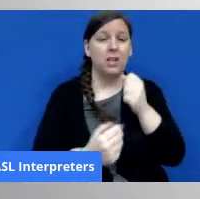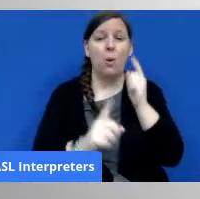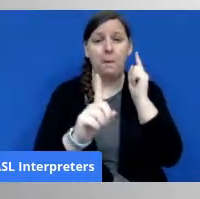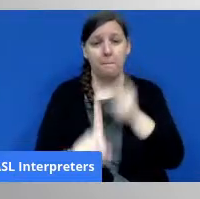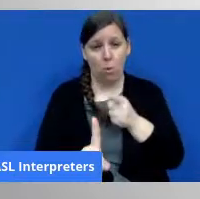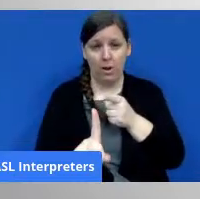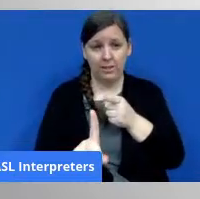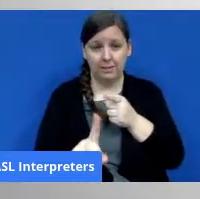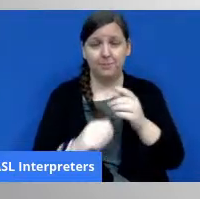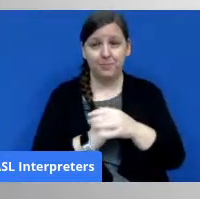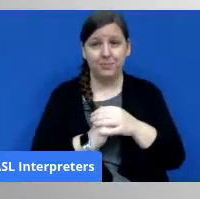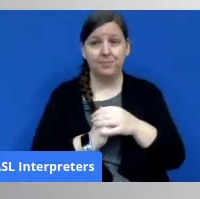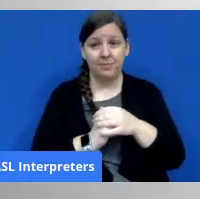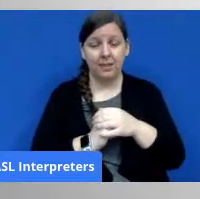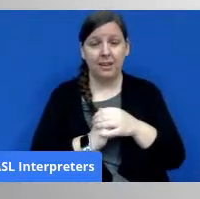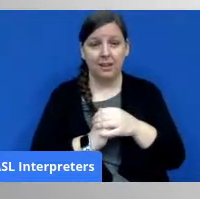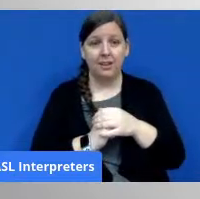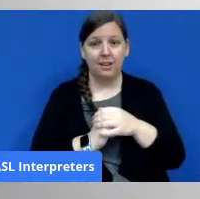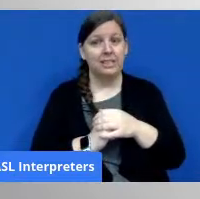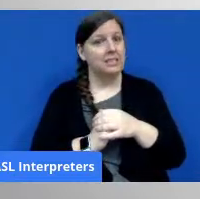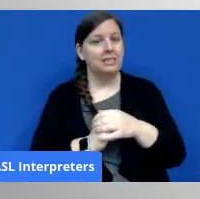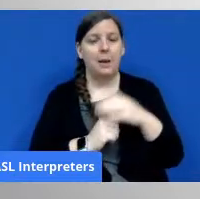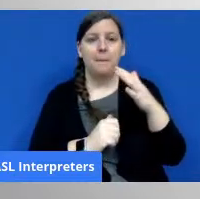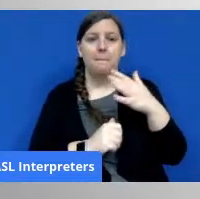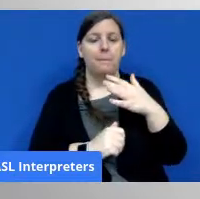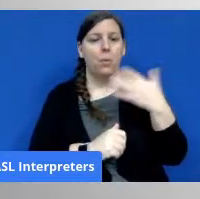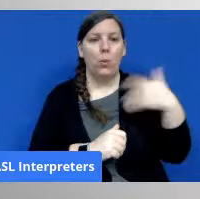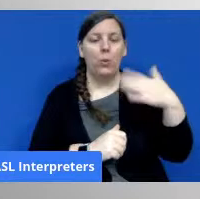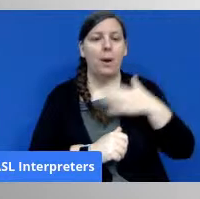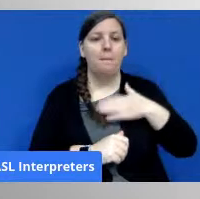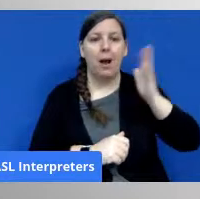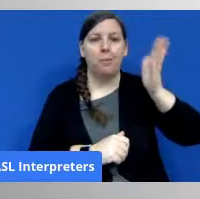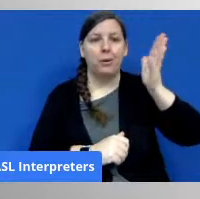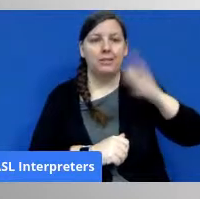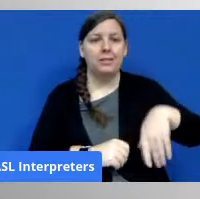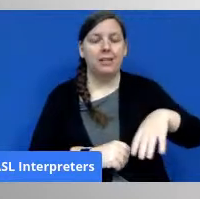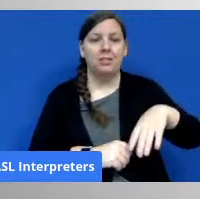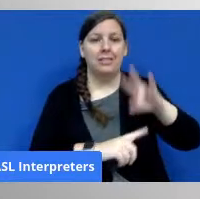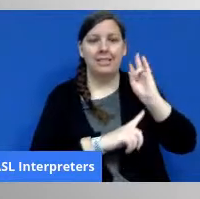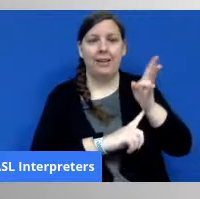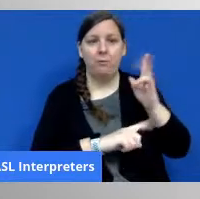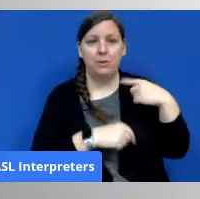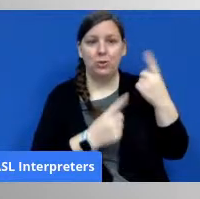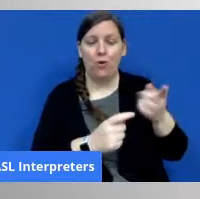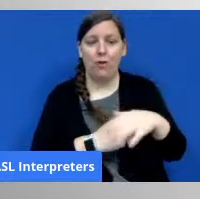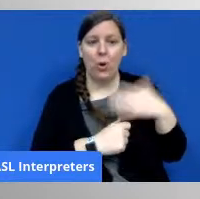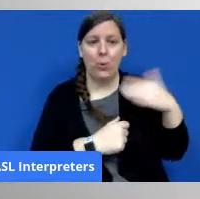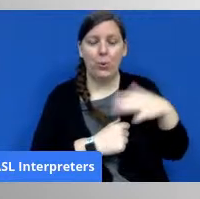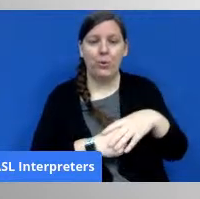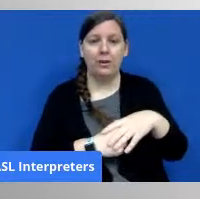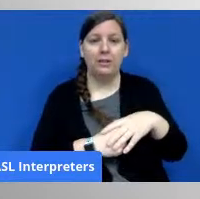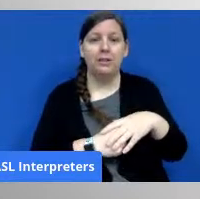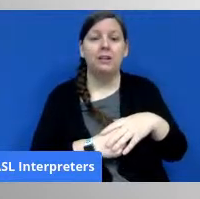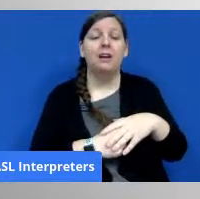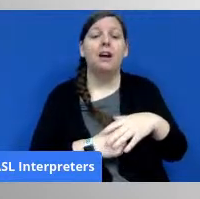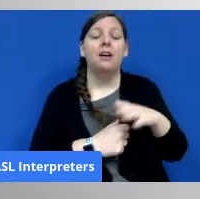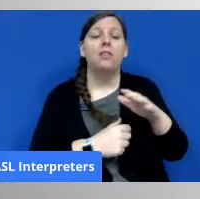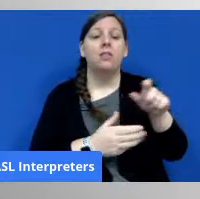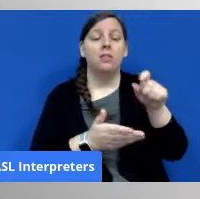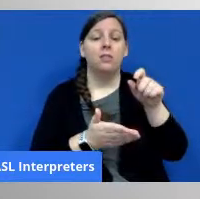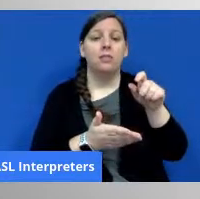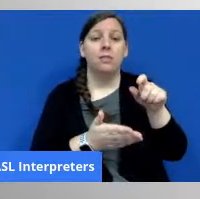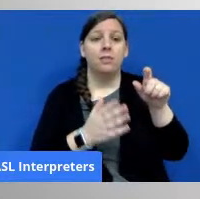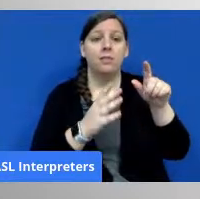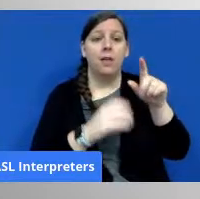miracle, I'm coming in at 719, even with all those numbers. The slides are going to be made available. Please email me at the end if you'd like to.